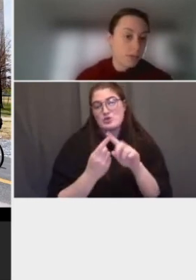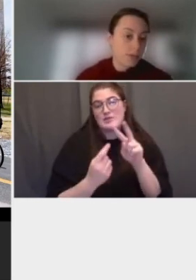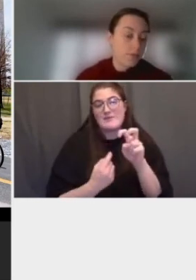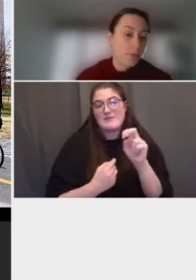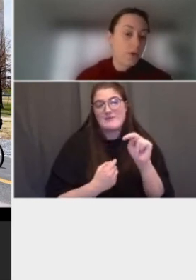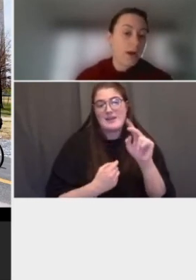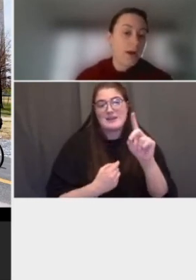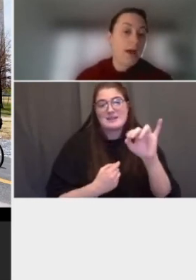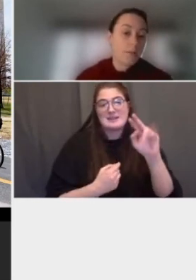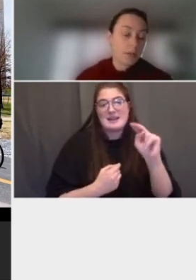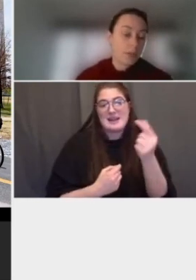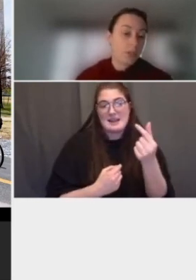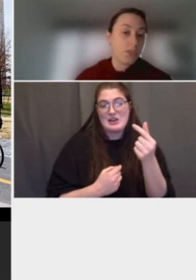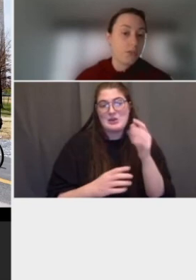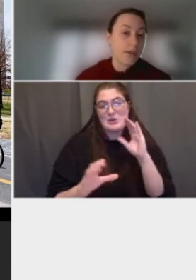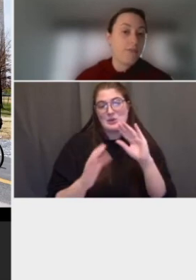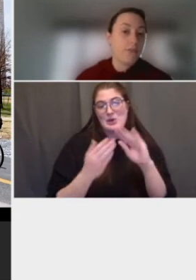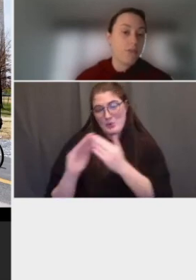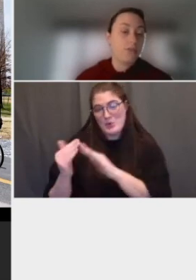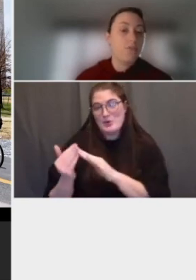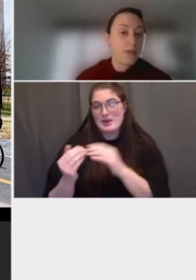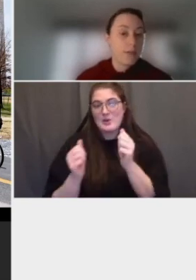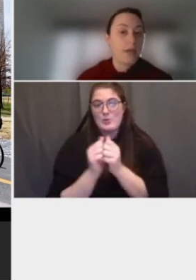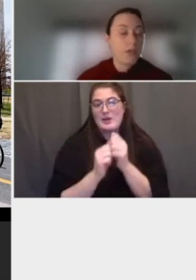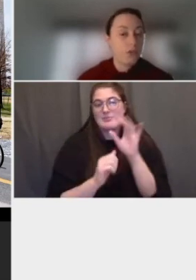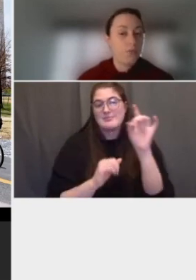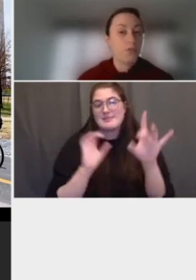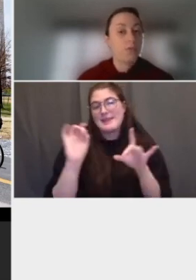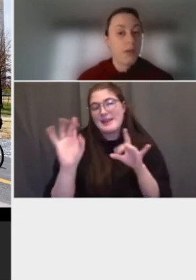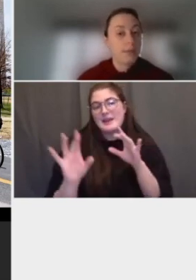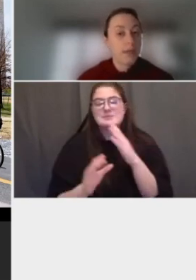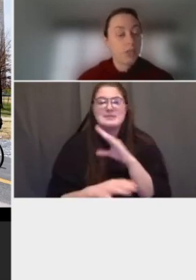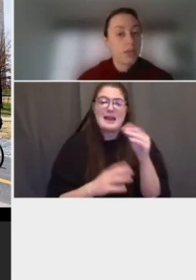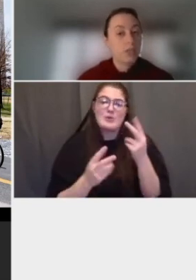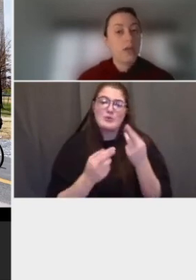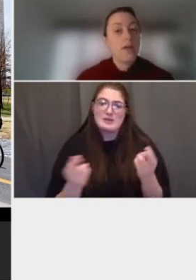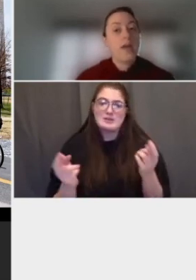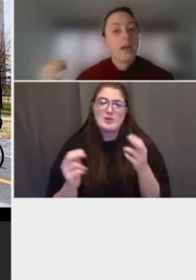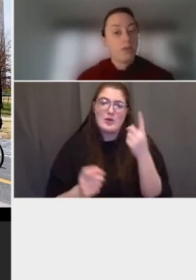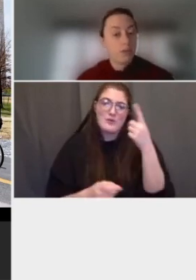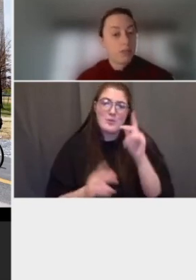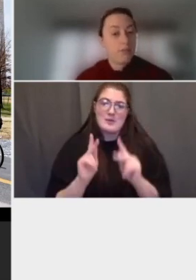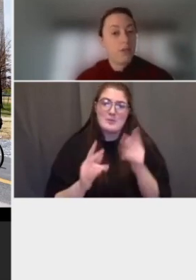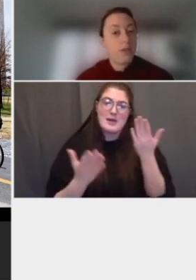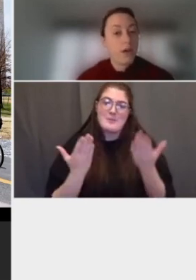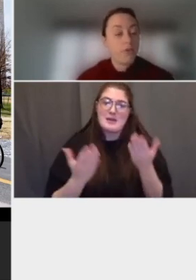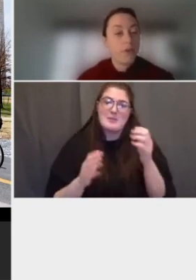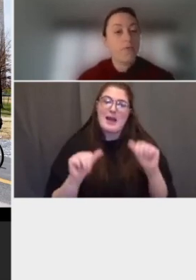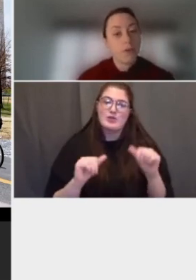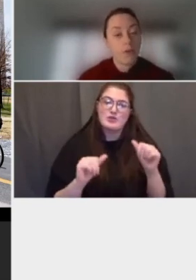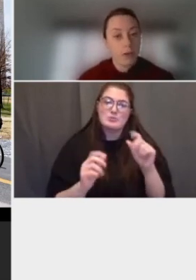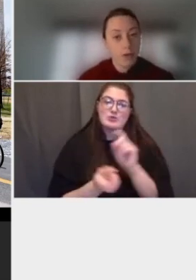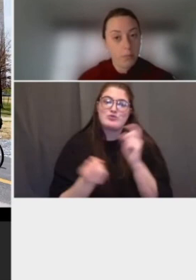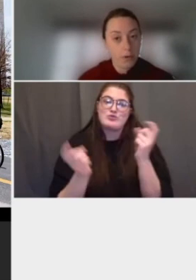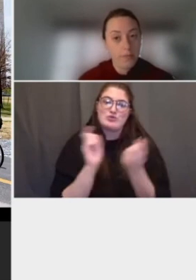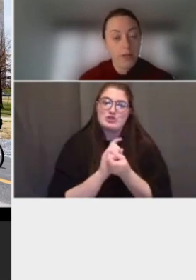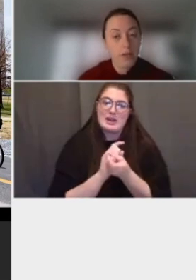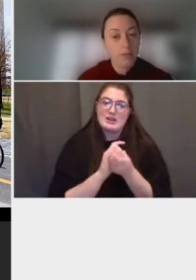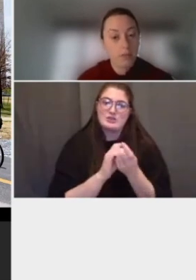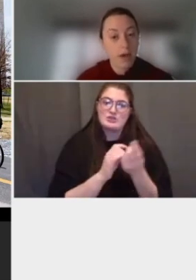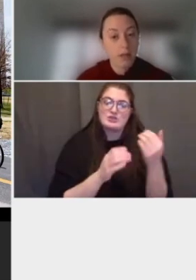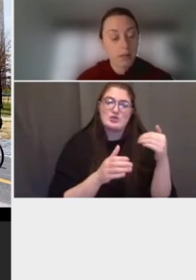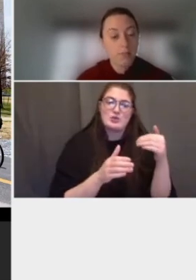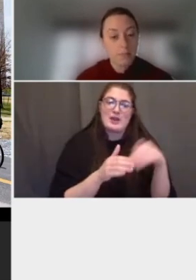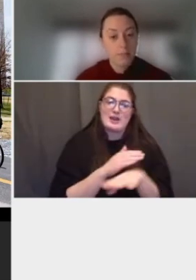and resources for how to potentially do that for those who may be eligible to make that change and enter a different lottery for a greater number